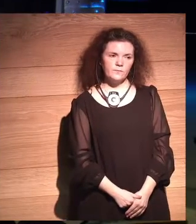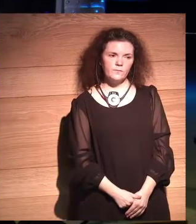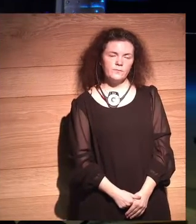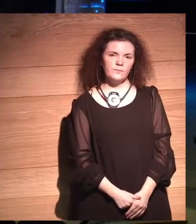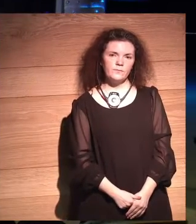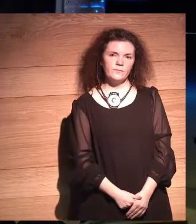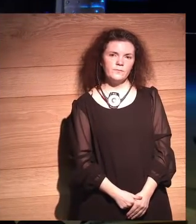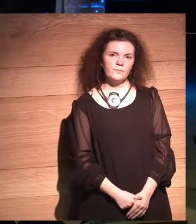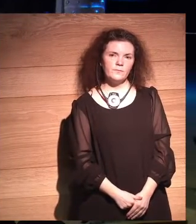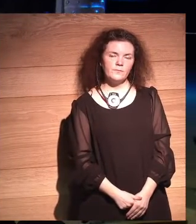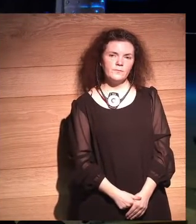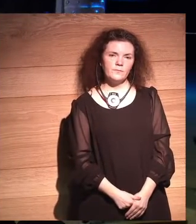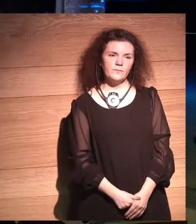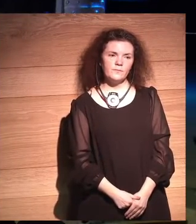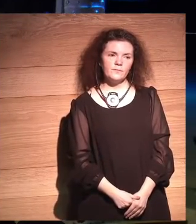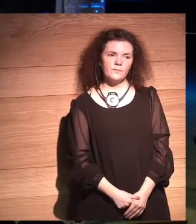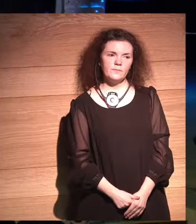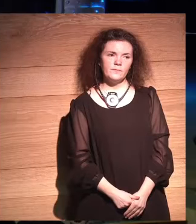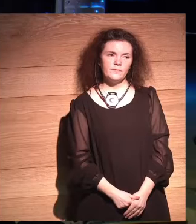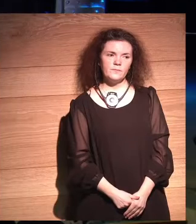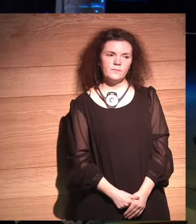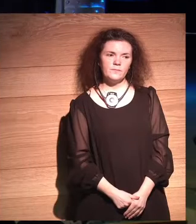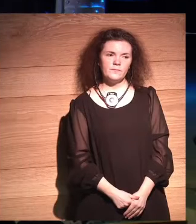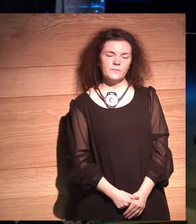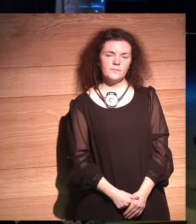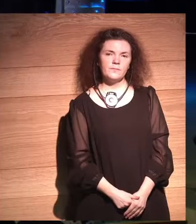now comes the criticism, right?